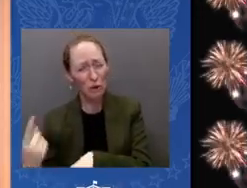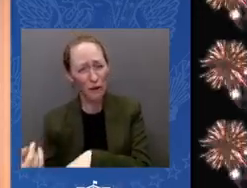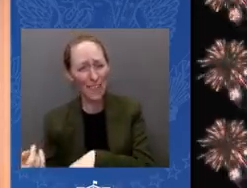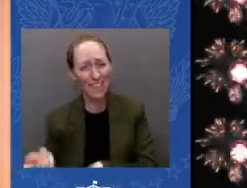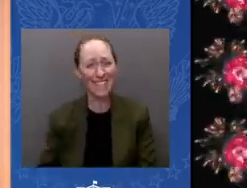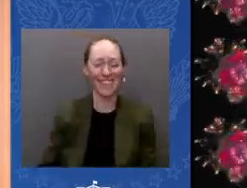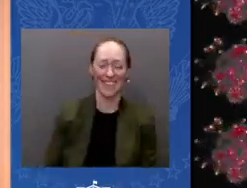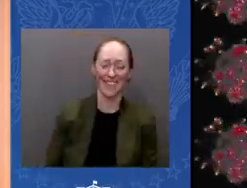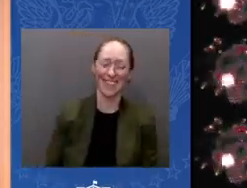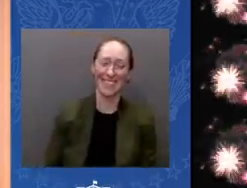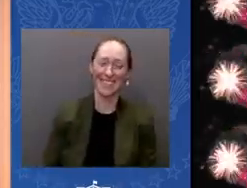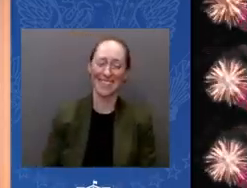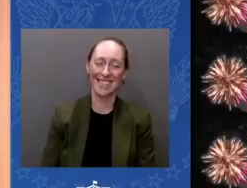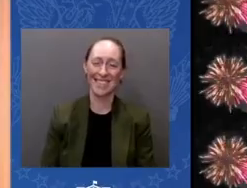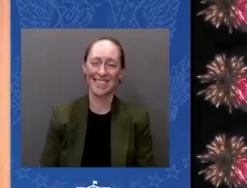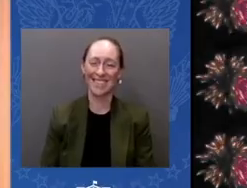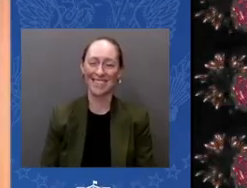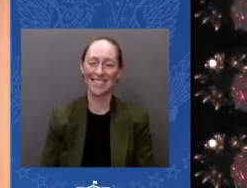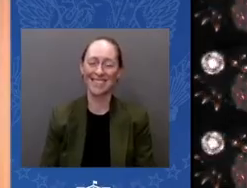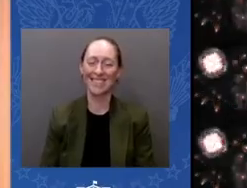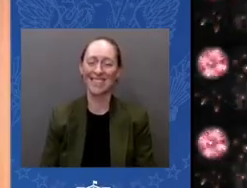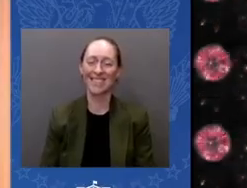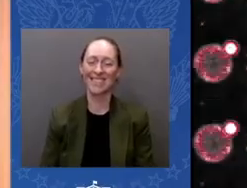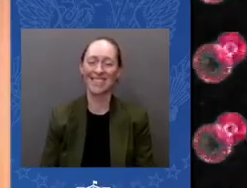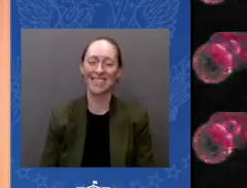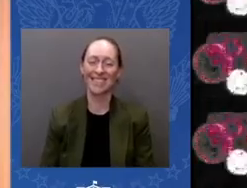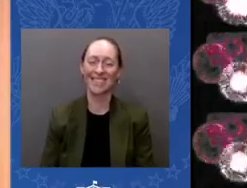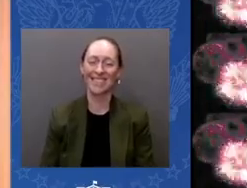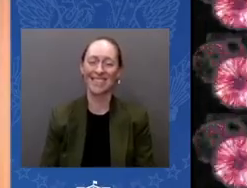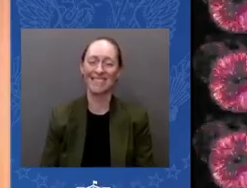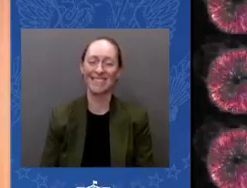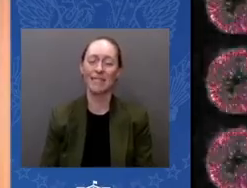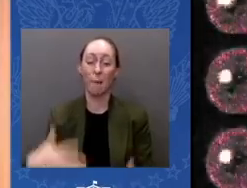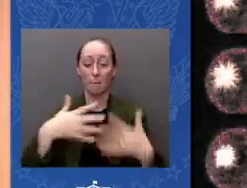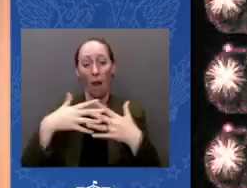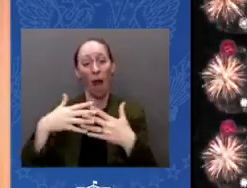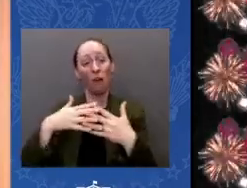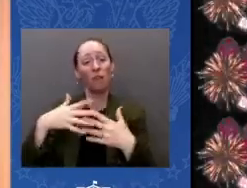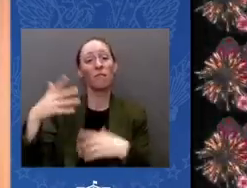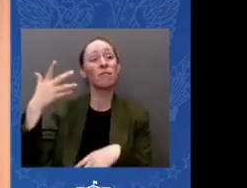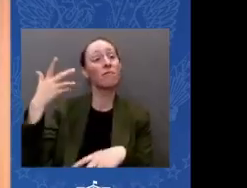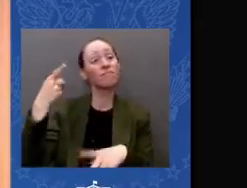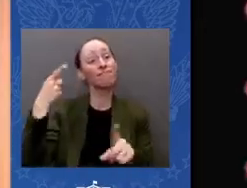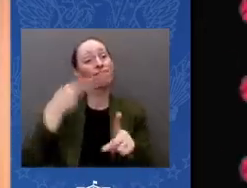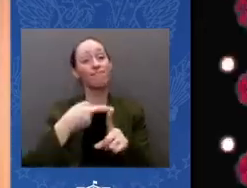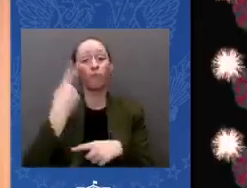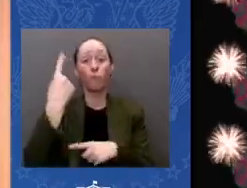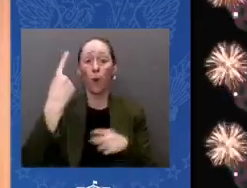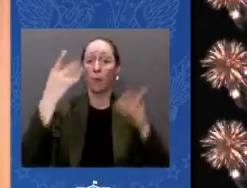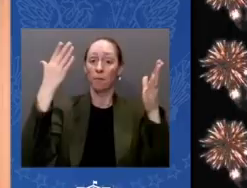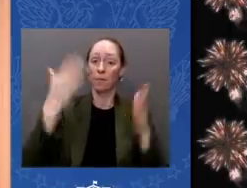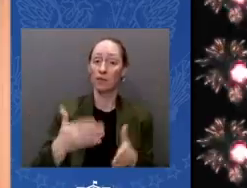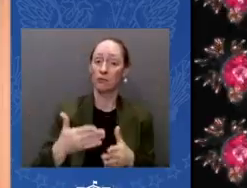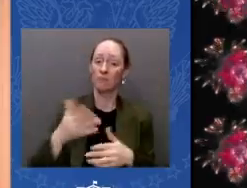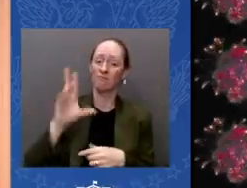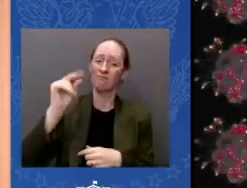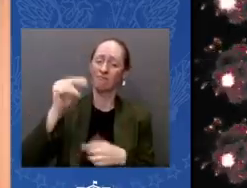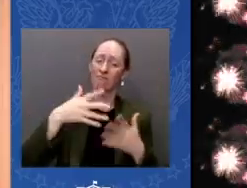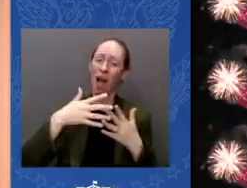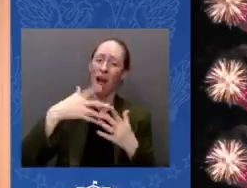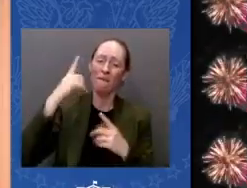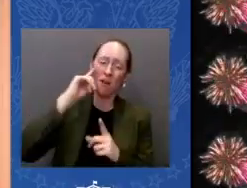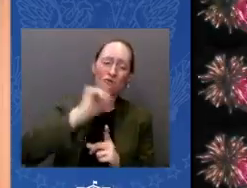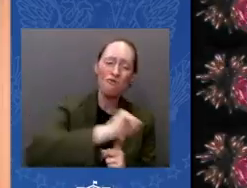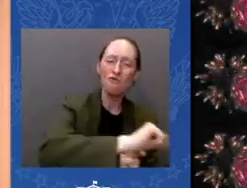Not for some of us, but for all of us. That's what I hope you take away from this day. A chance to celebrate and connect, to feel the pride